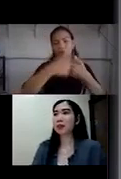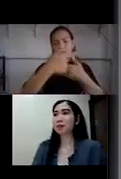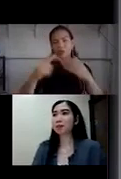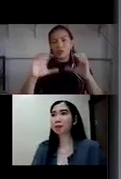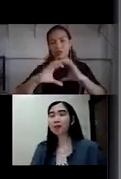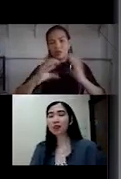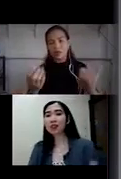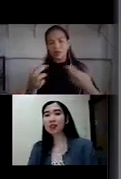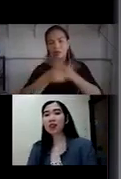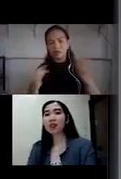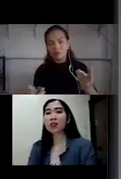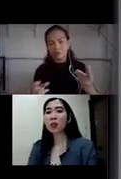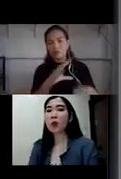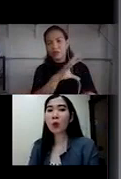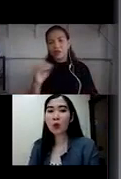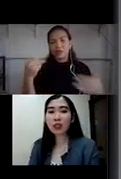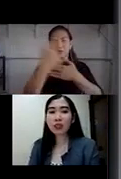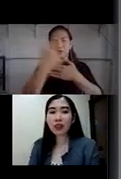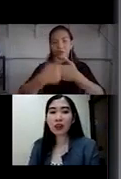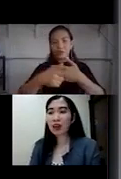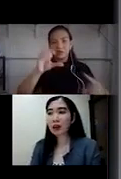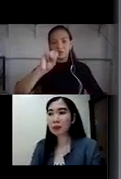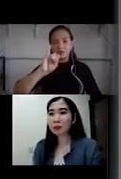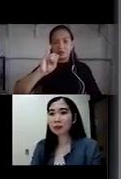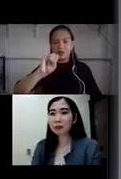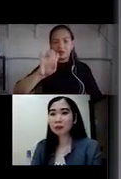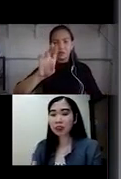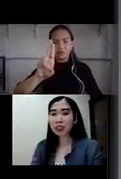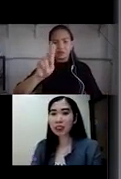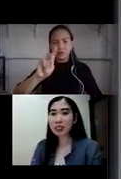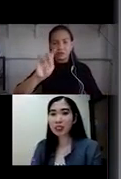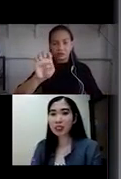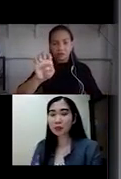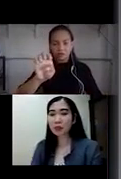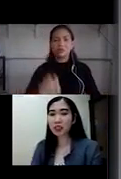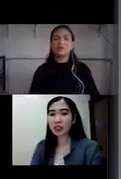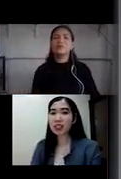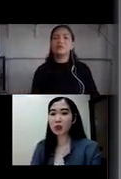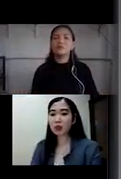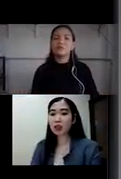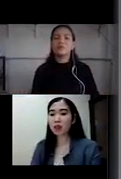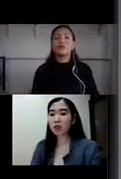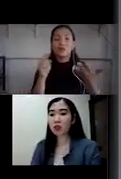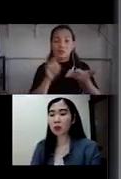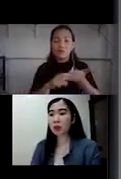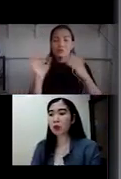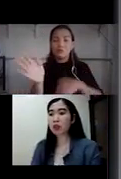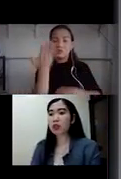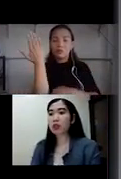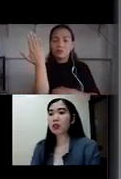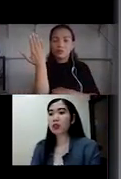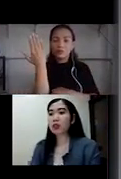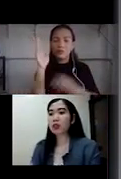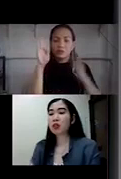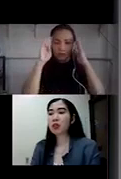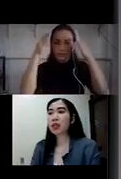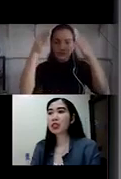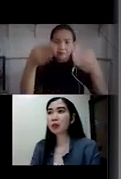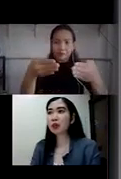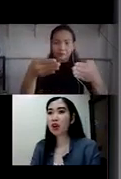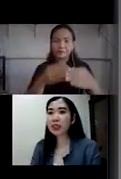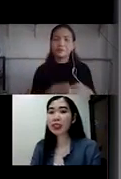Yan. So, for this morning, we will focus po